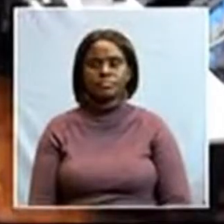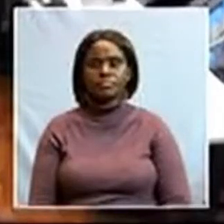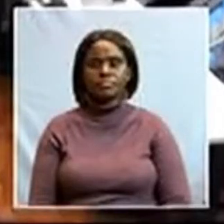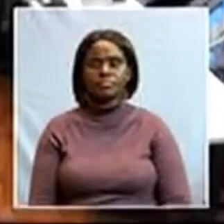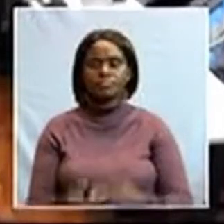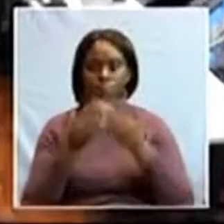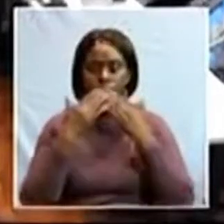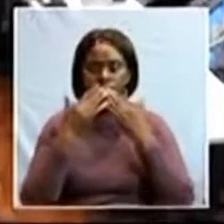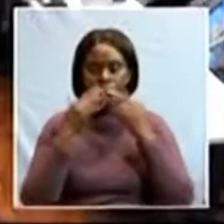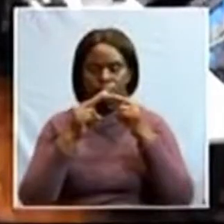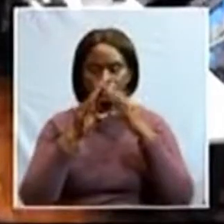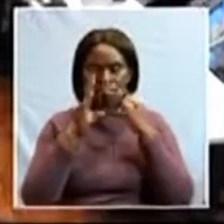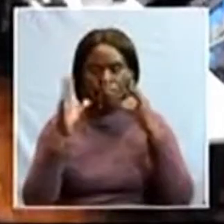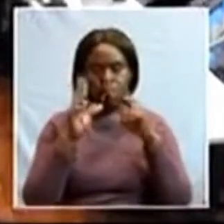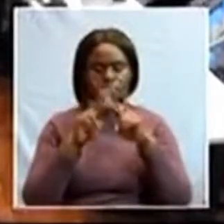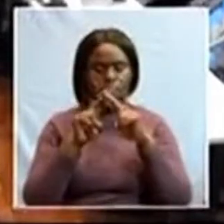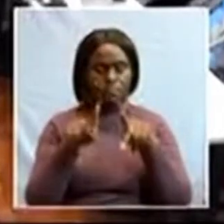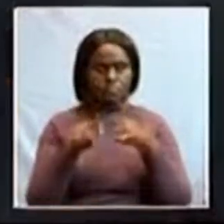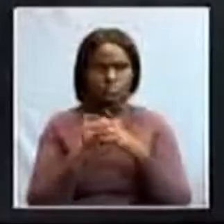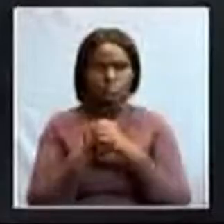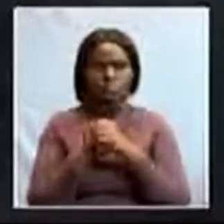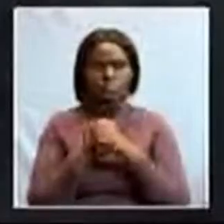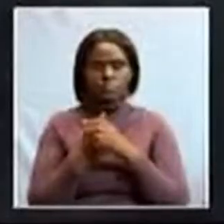Thank you very much, Chair.